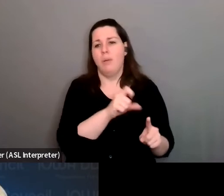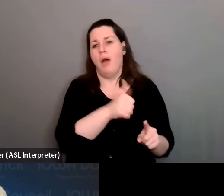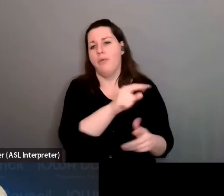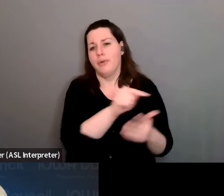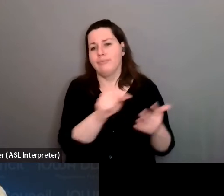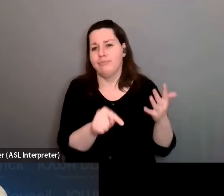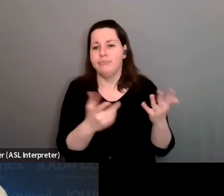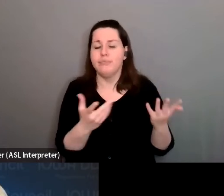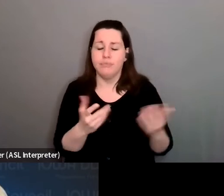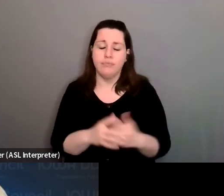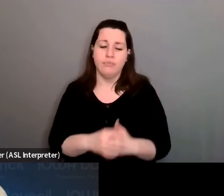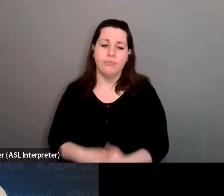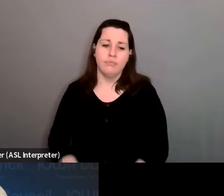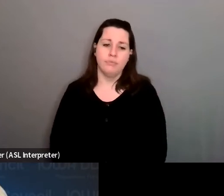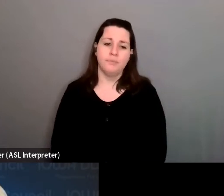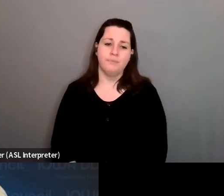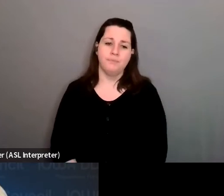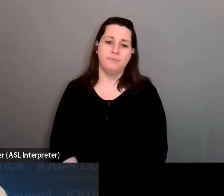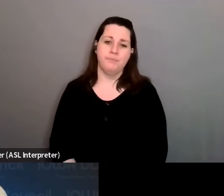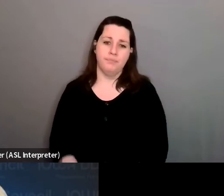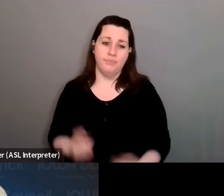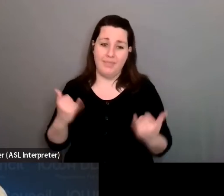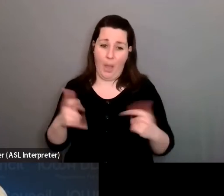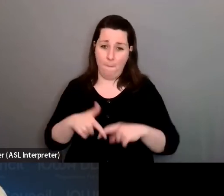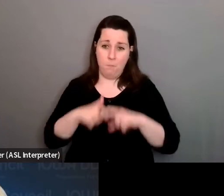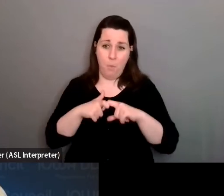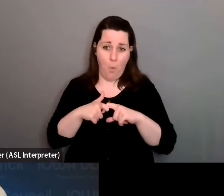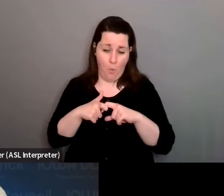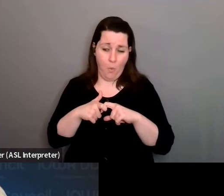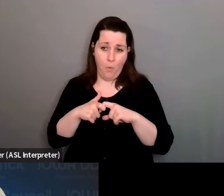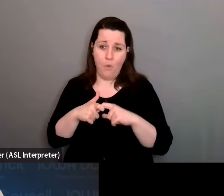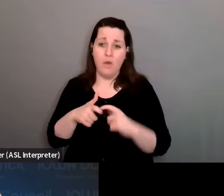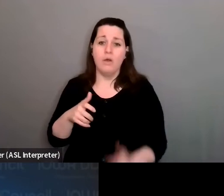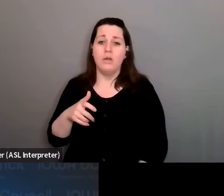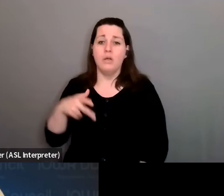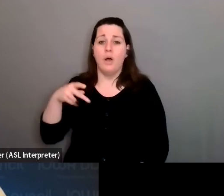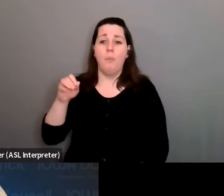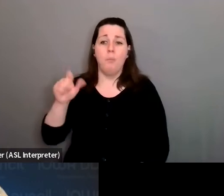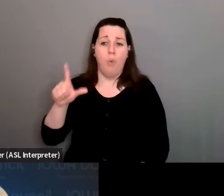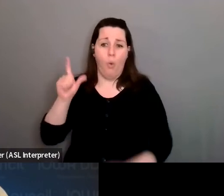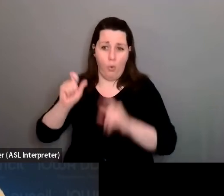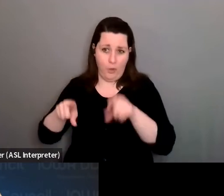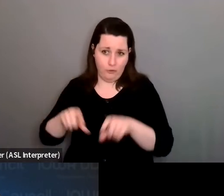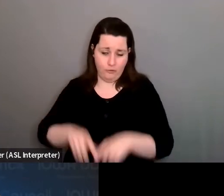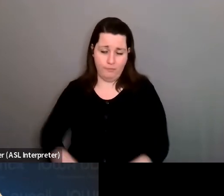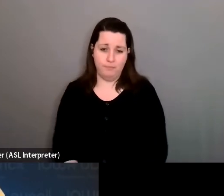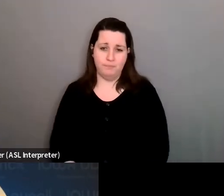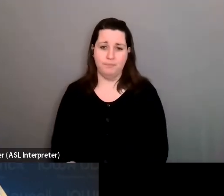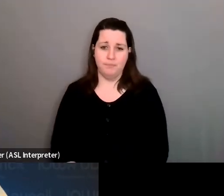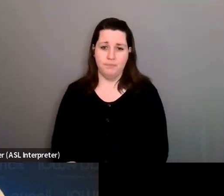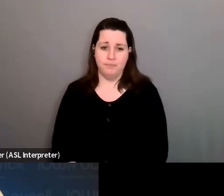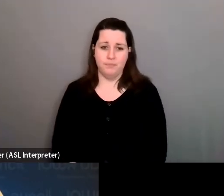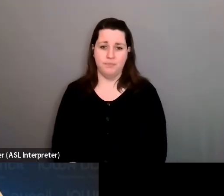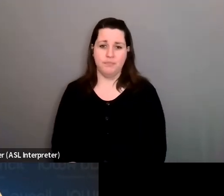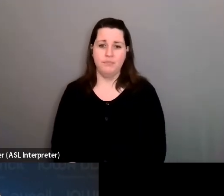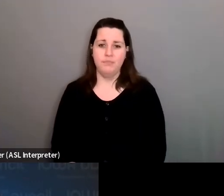about. All right, I'm gonna pause right there and we'll throw up another poll